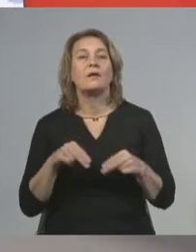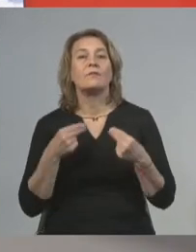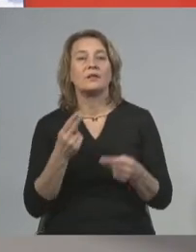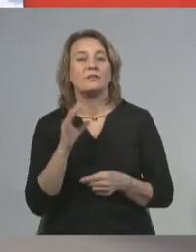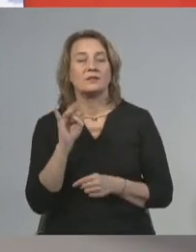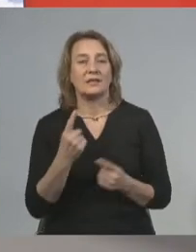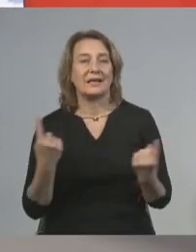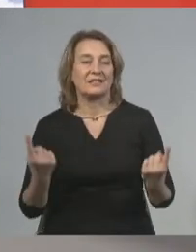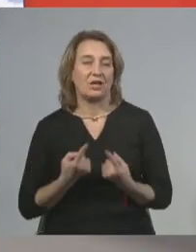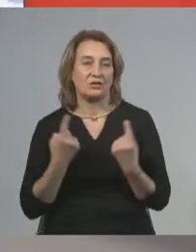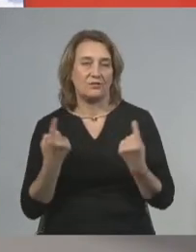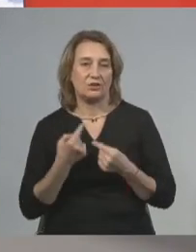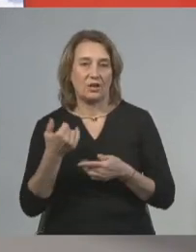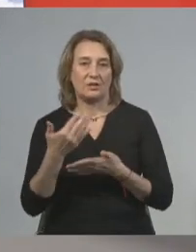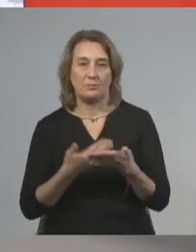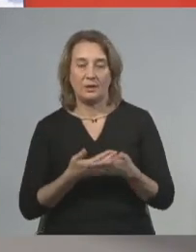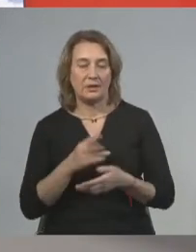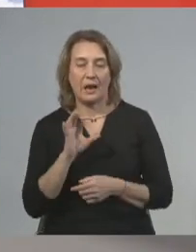you have to